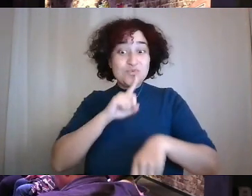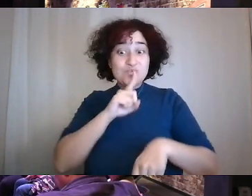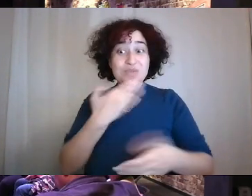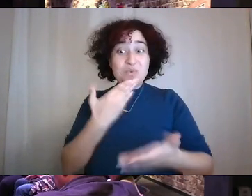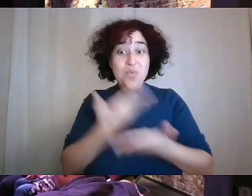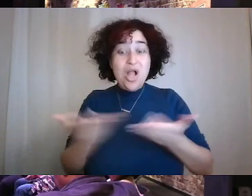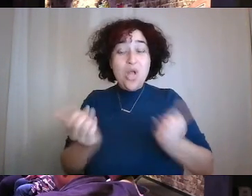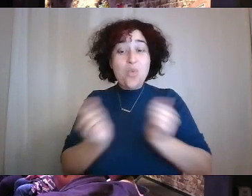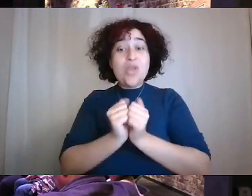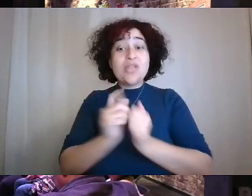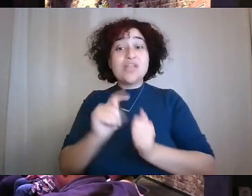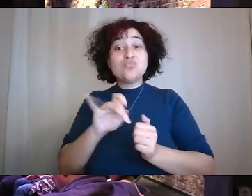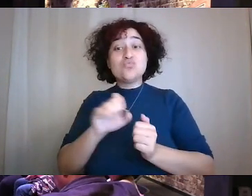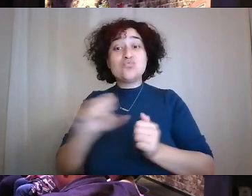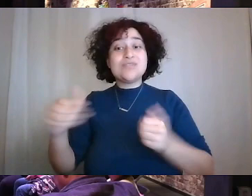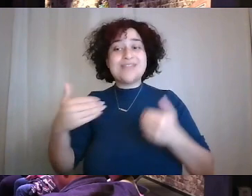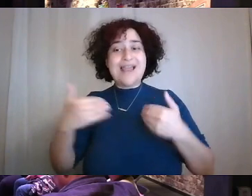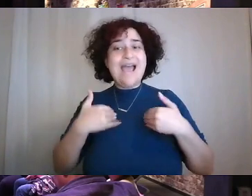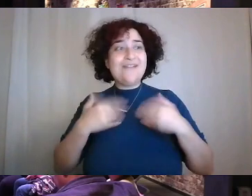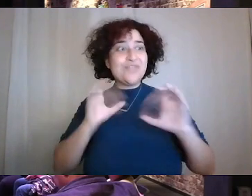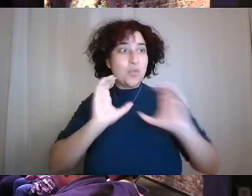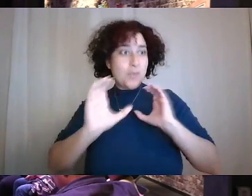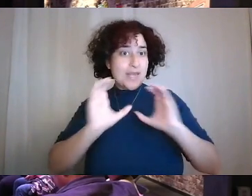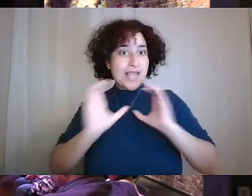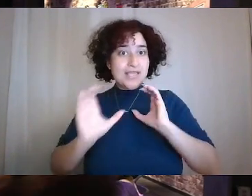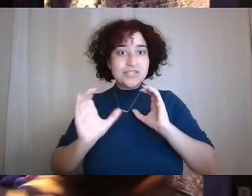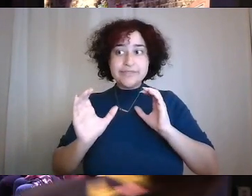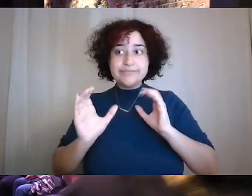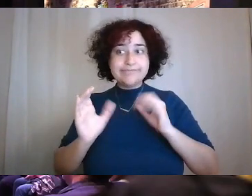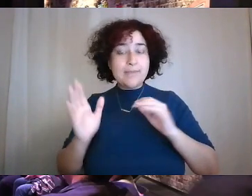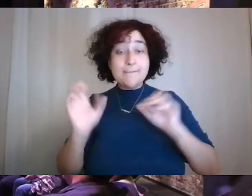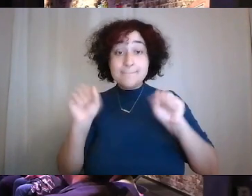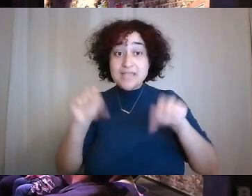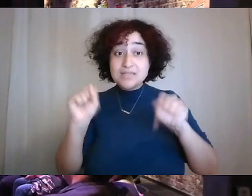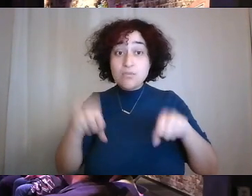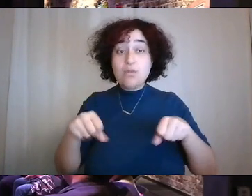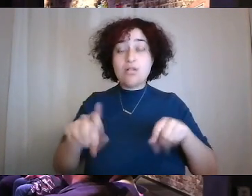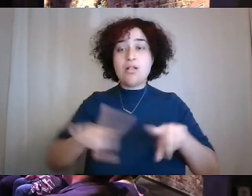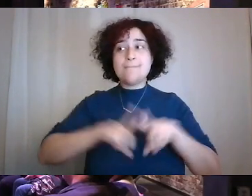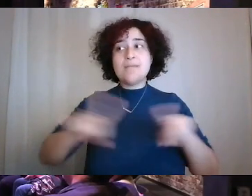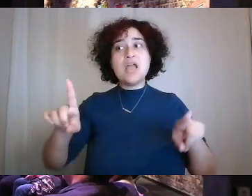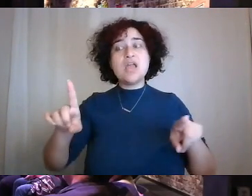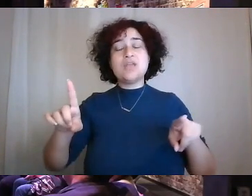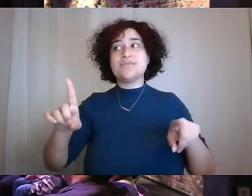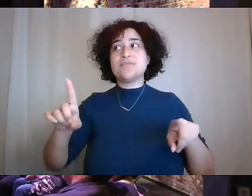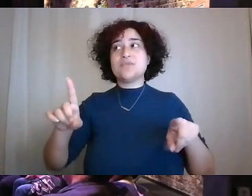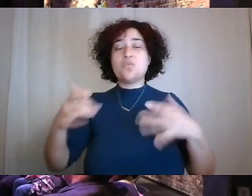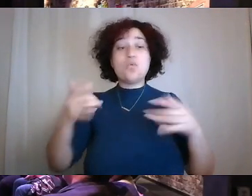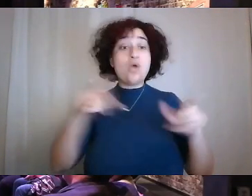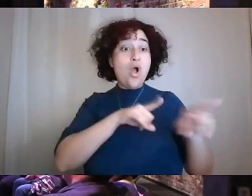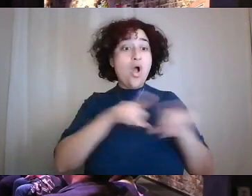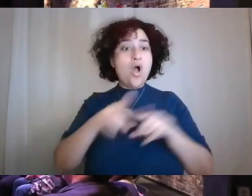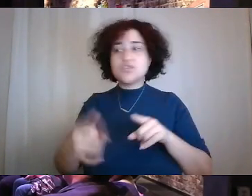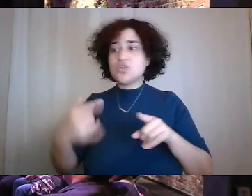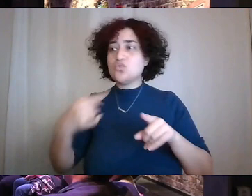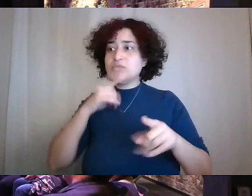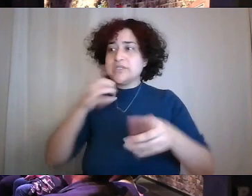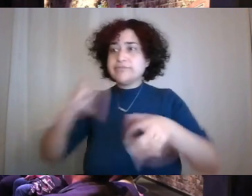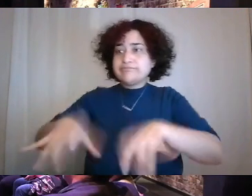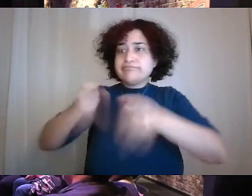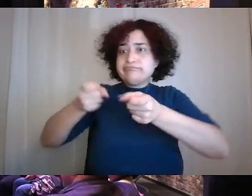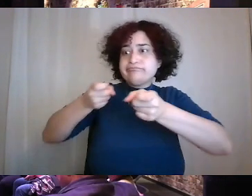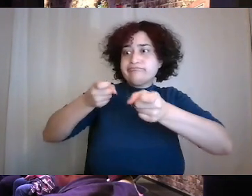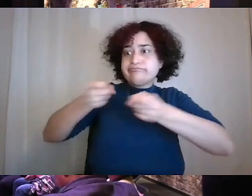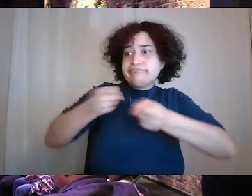of communication possible, but we're taking it by the horns and just like, and riding it.